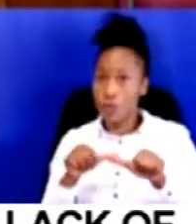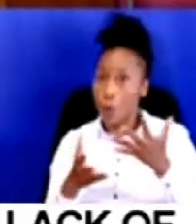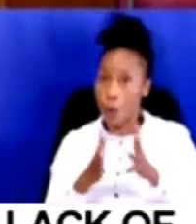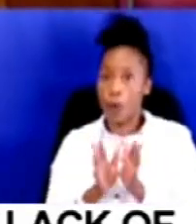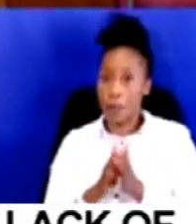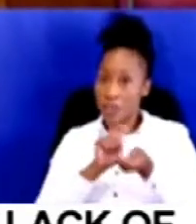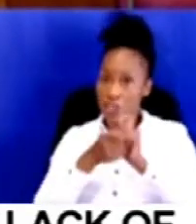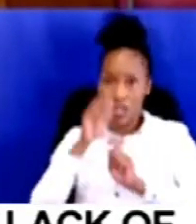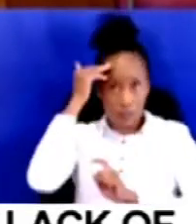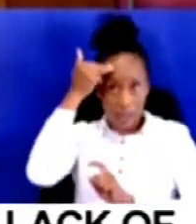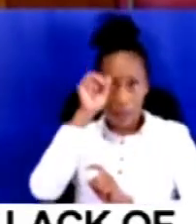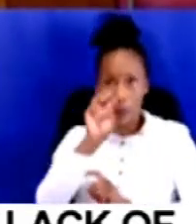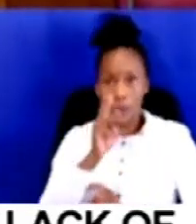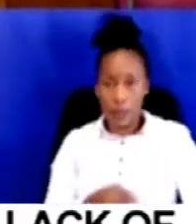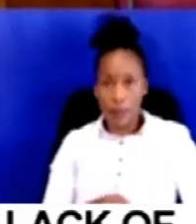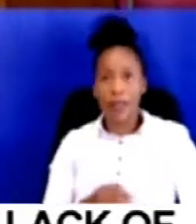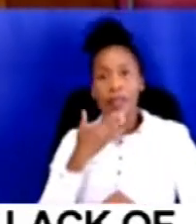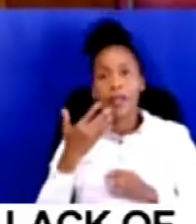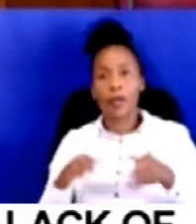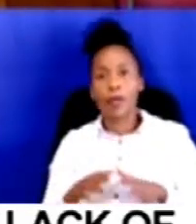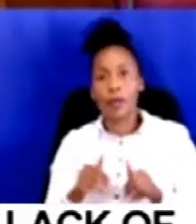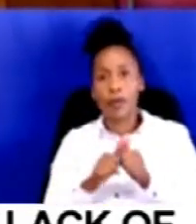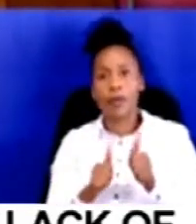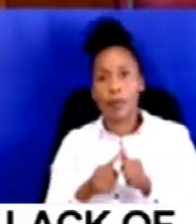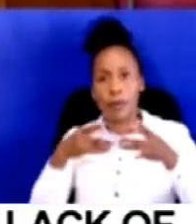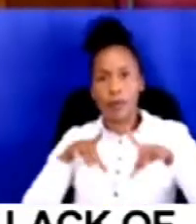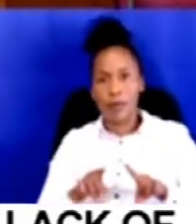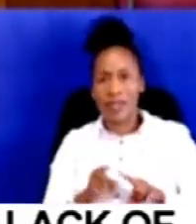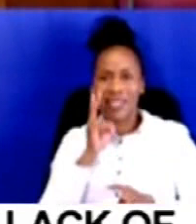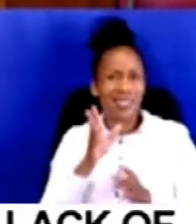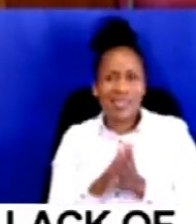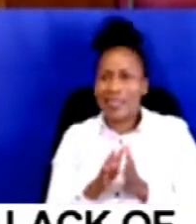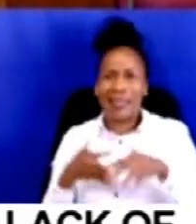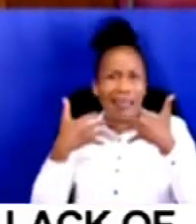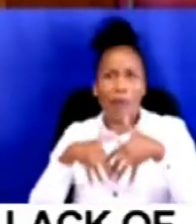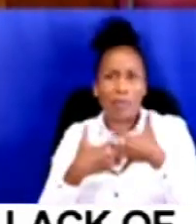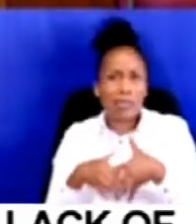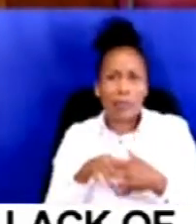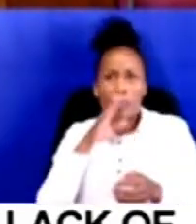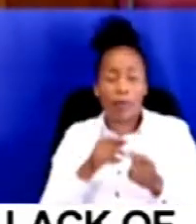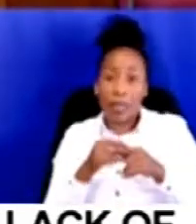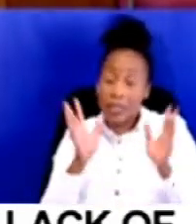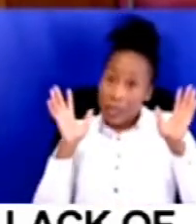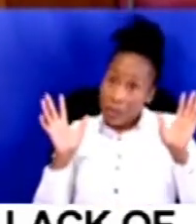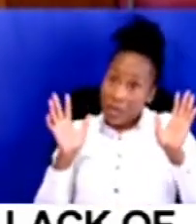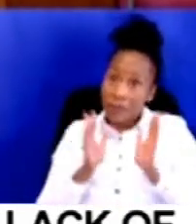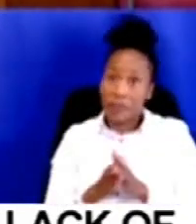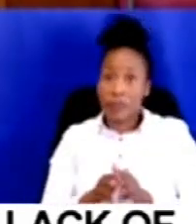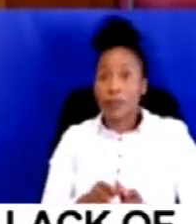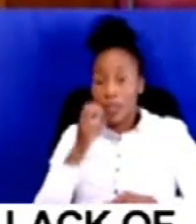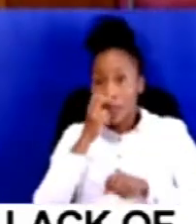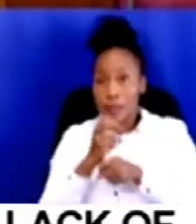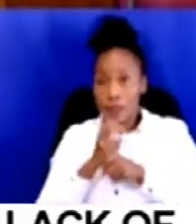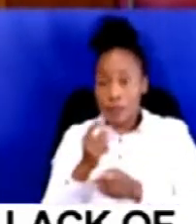Thank you, Deputy Chair. Even though I don't see any chaos there, because we have a right to discuss amongst